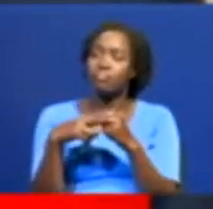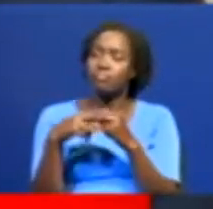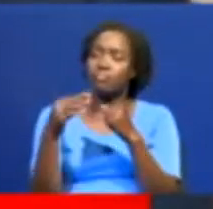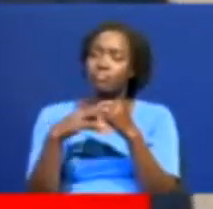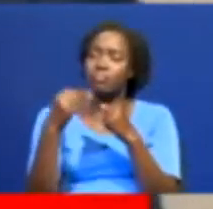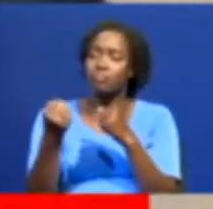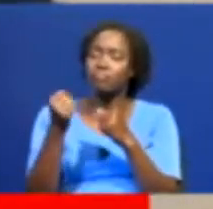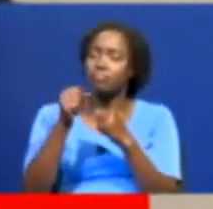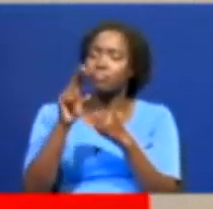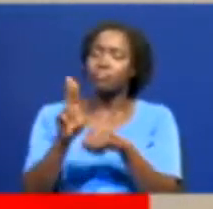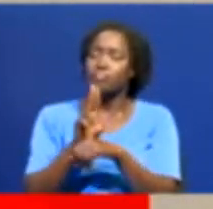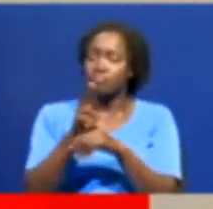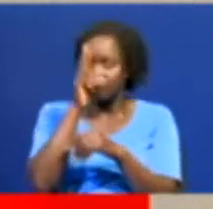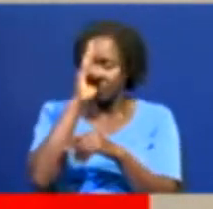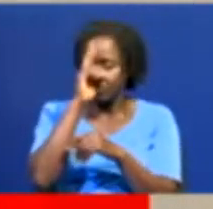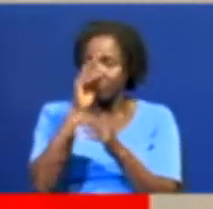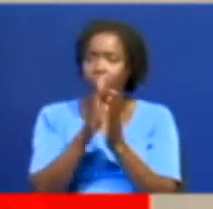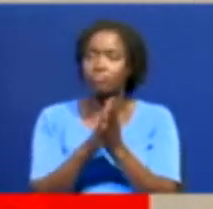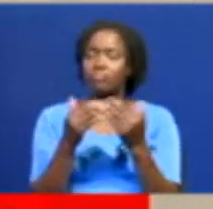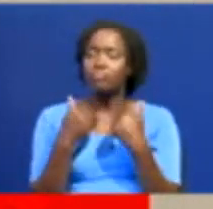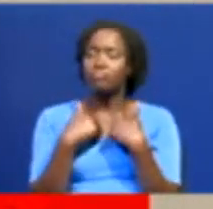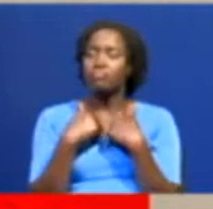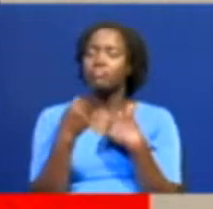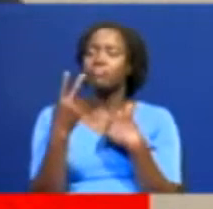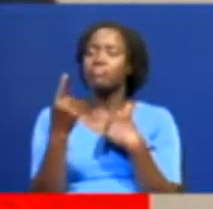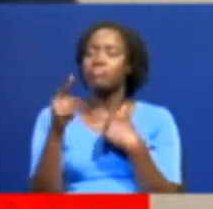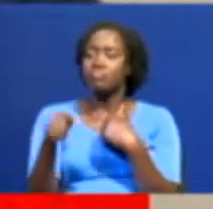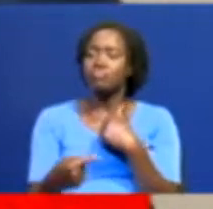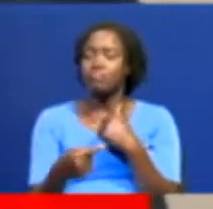11,785 units. For the police, we advertised over